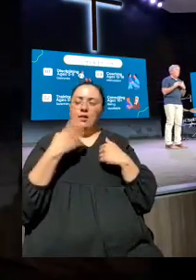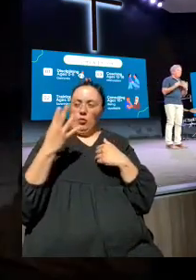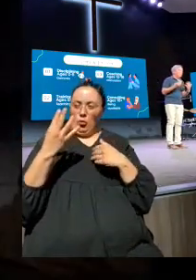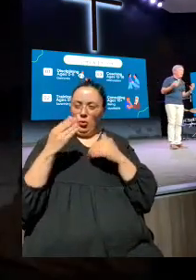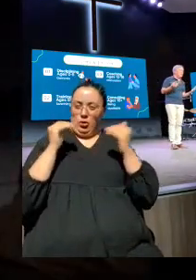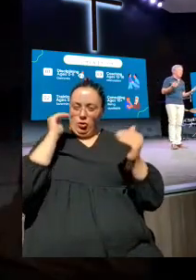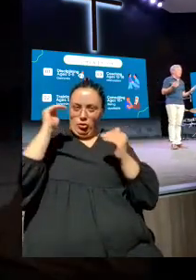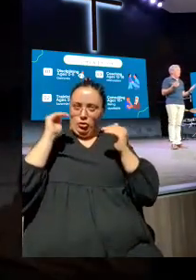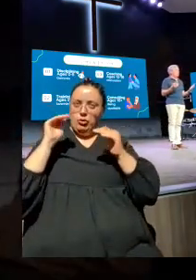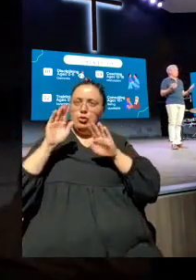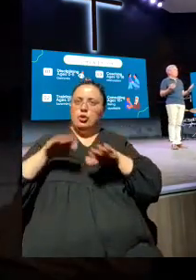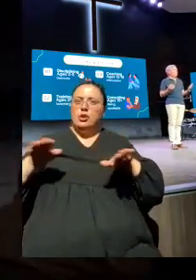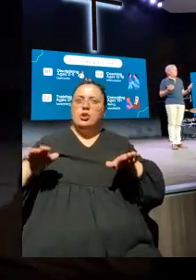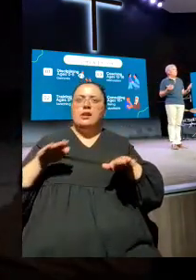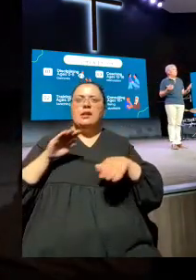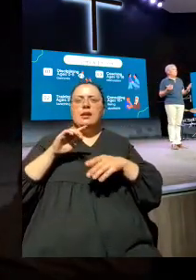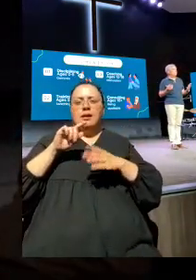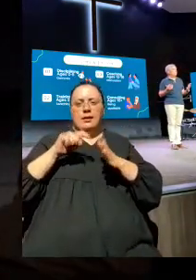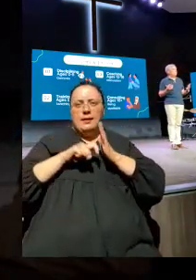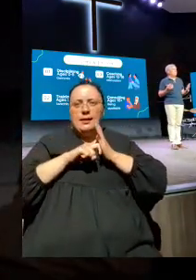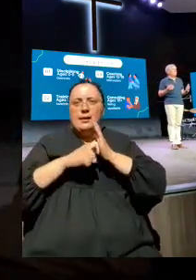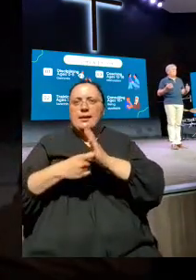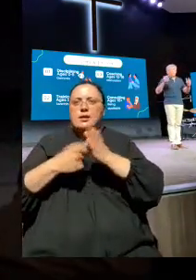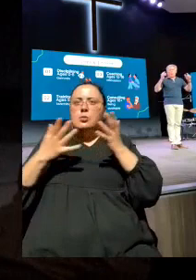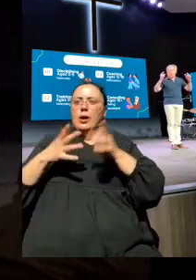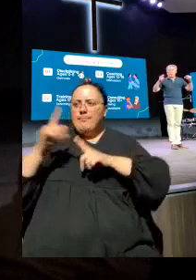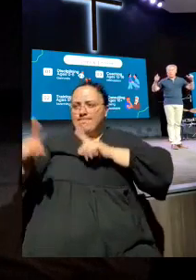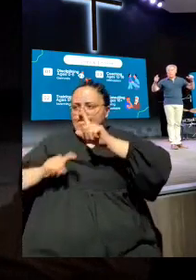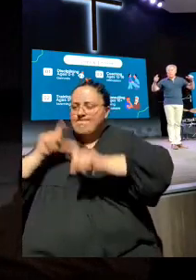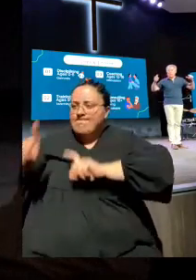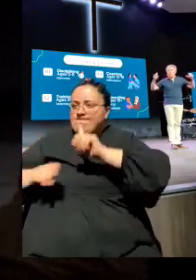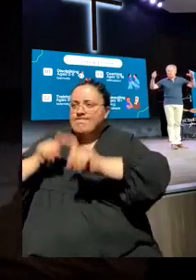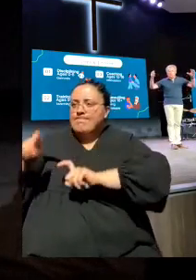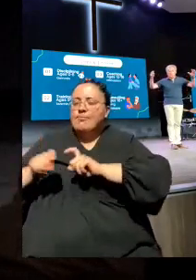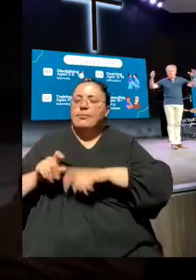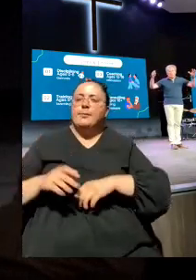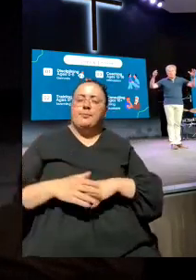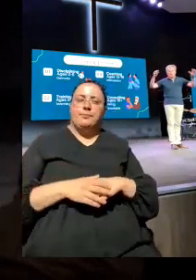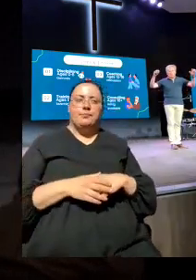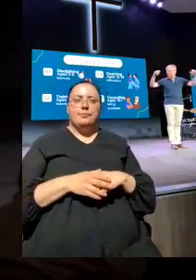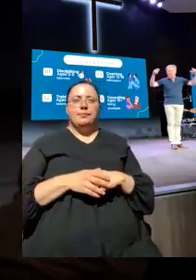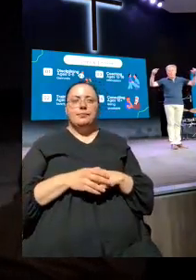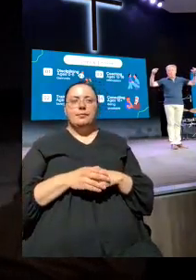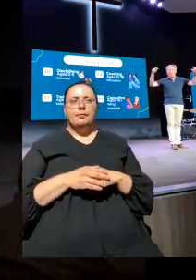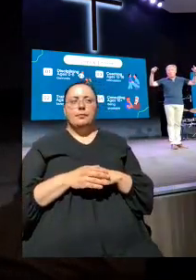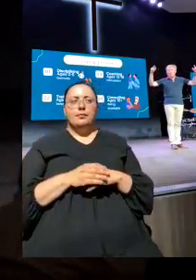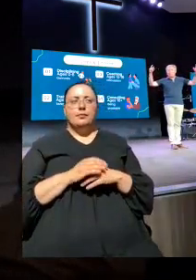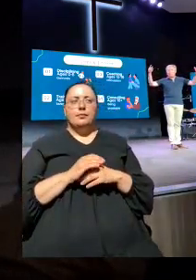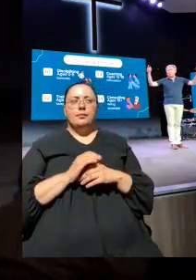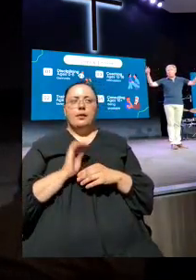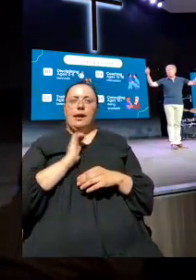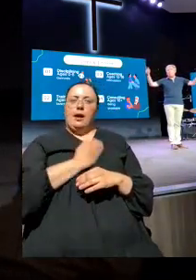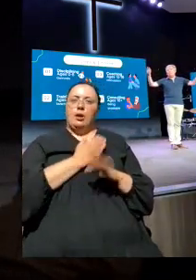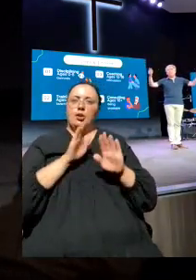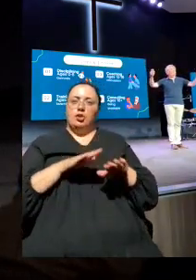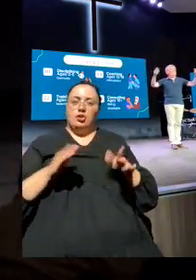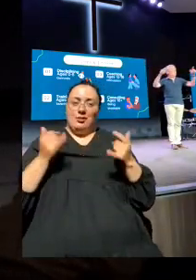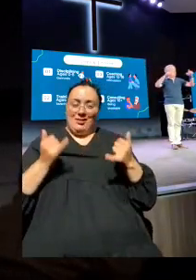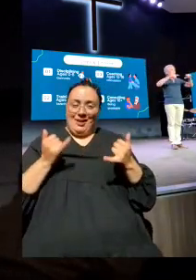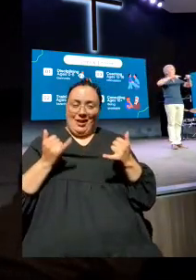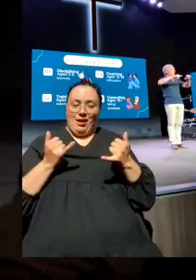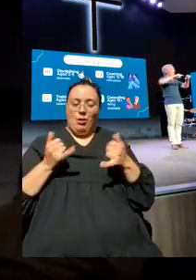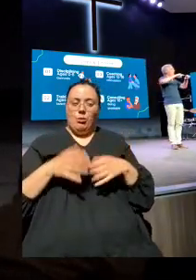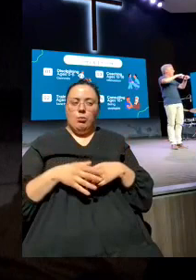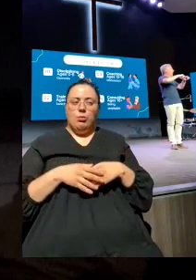it's all about asking questions. Our kids, our adults, now have learned the means of getting